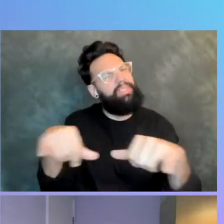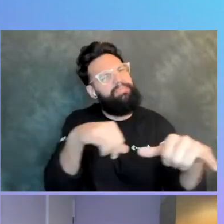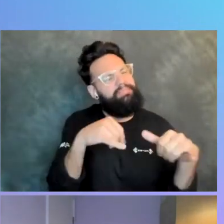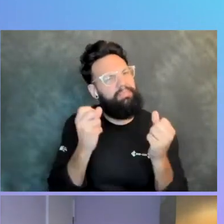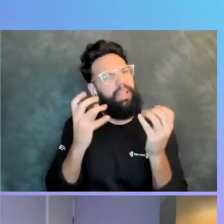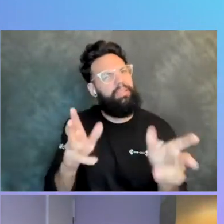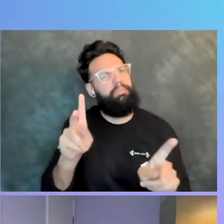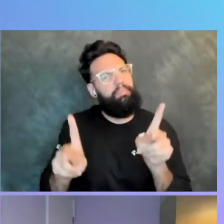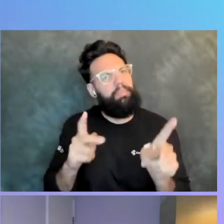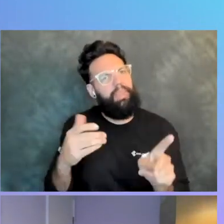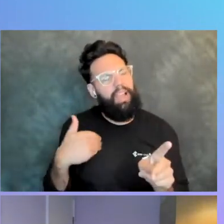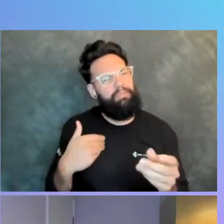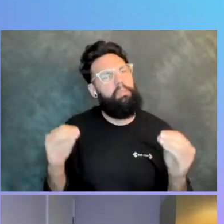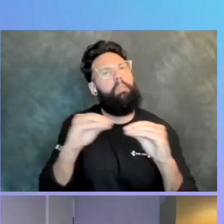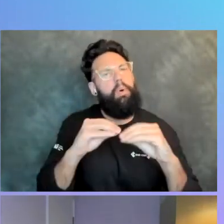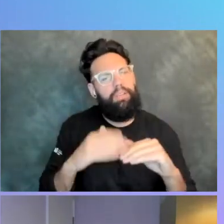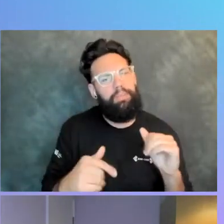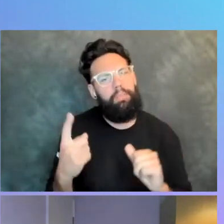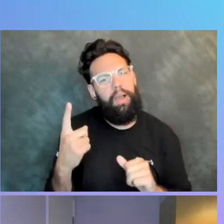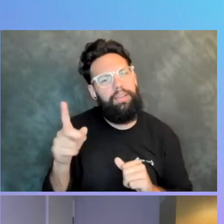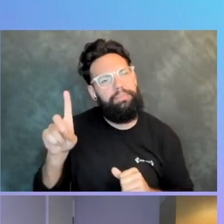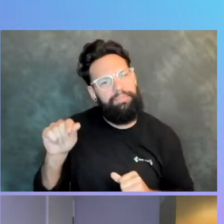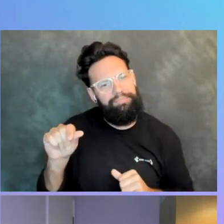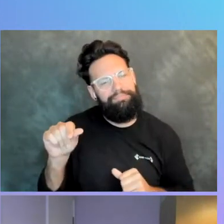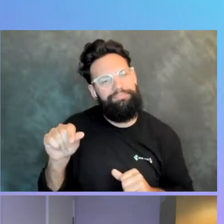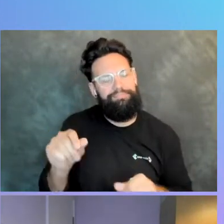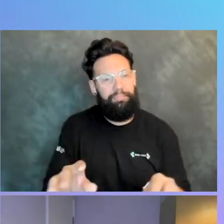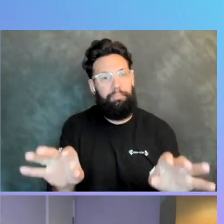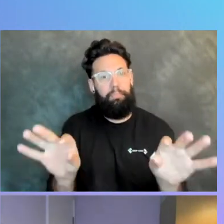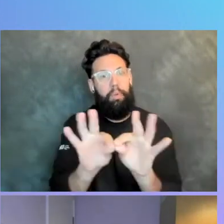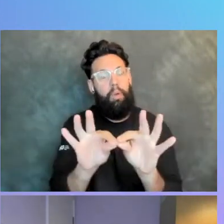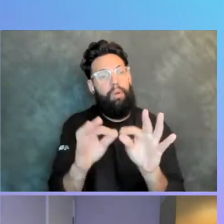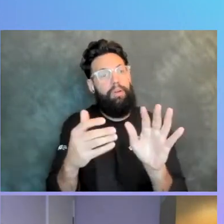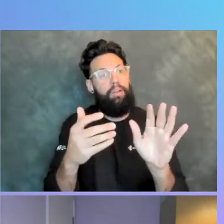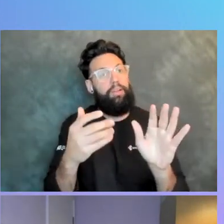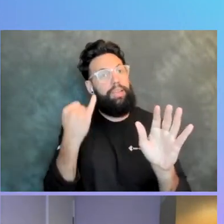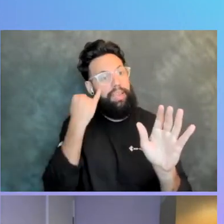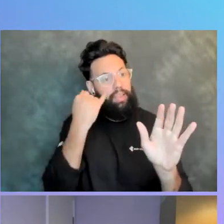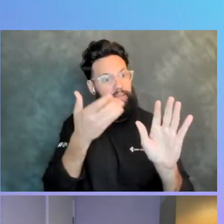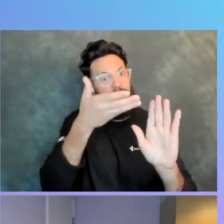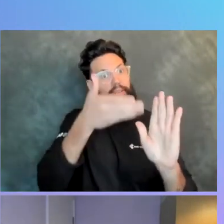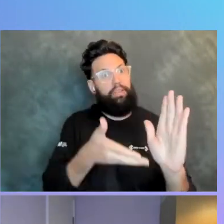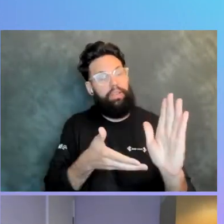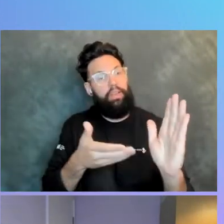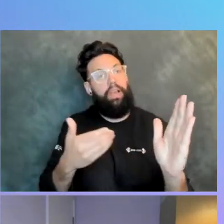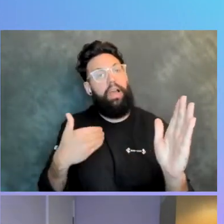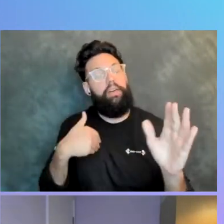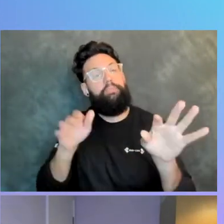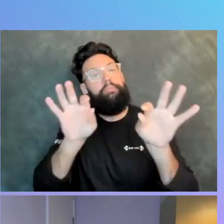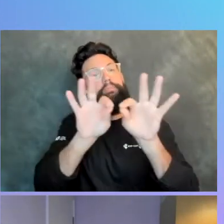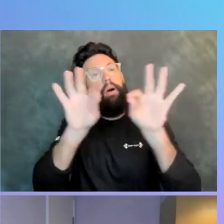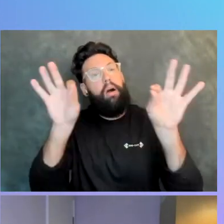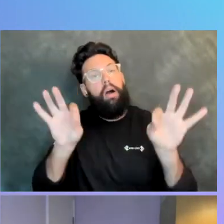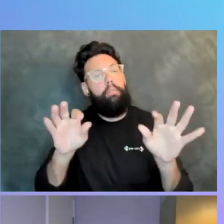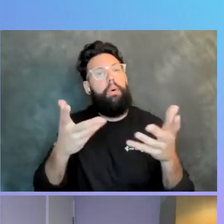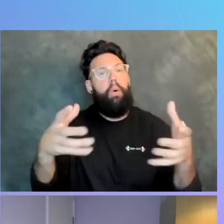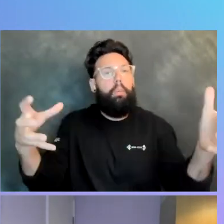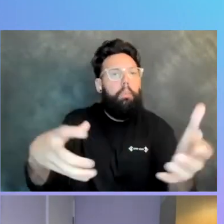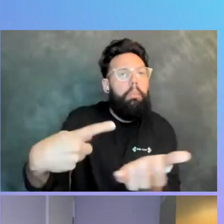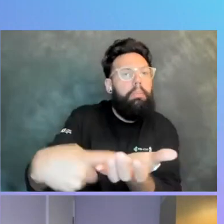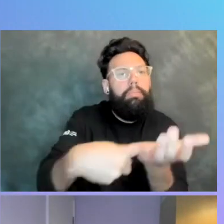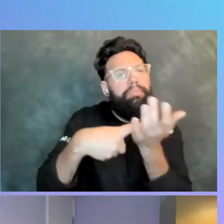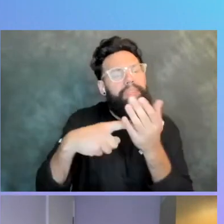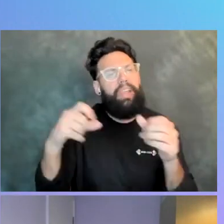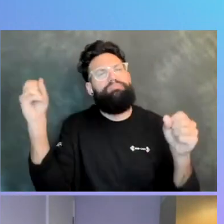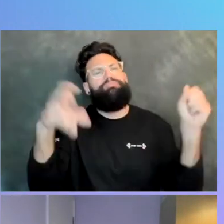disabilities, and just make sure that the space you're facilitating is one where they can all be discussed and accommodated and learnt